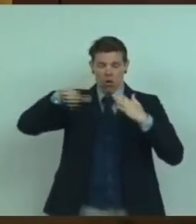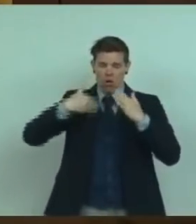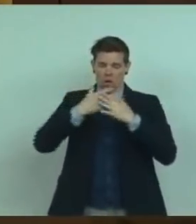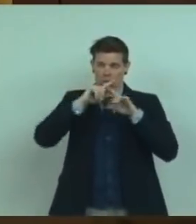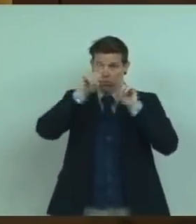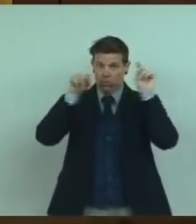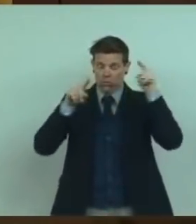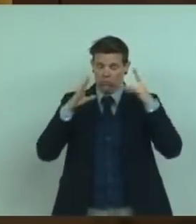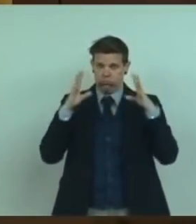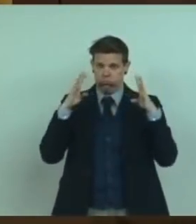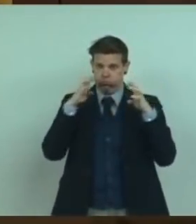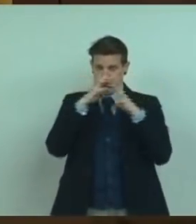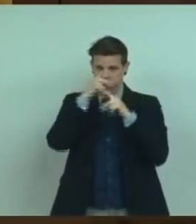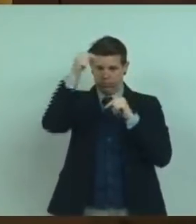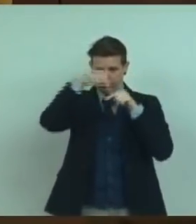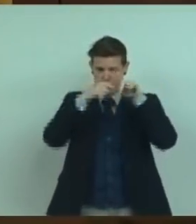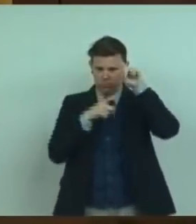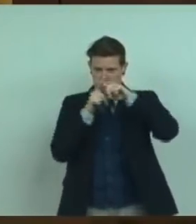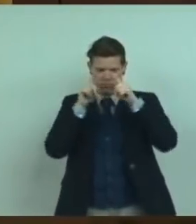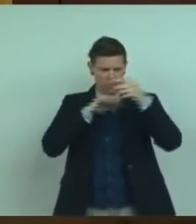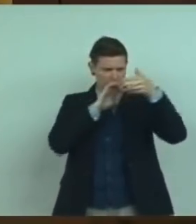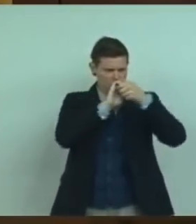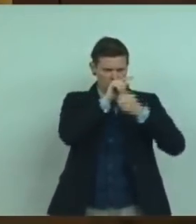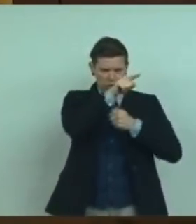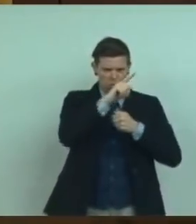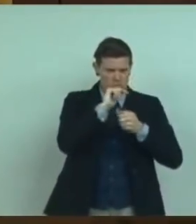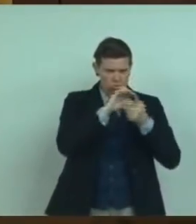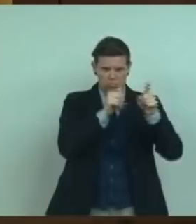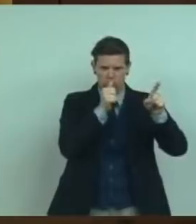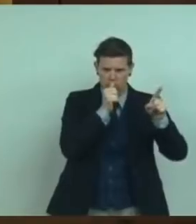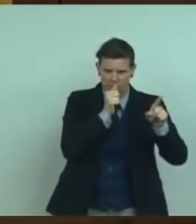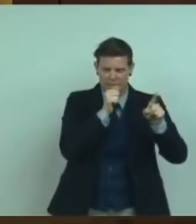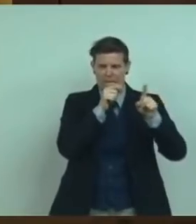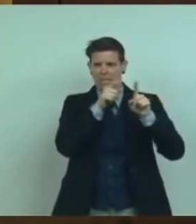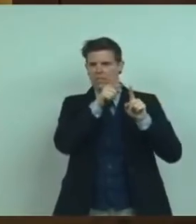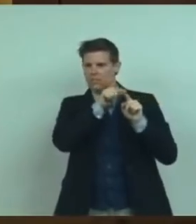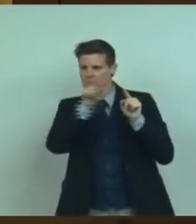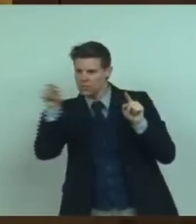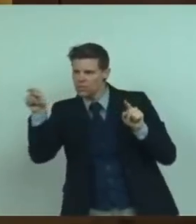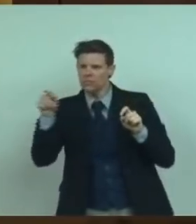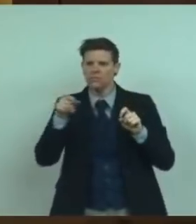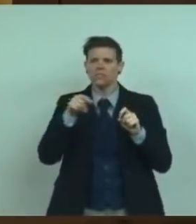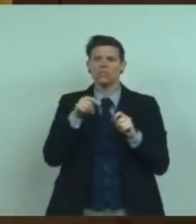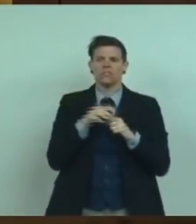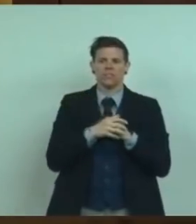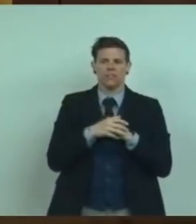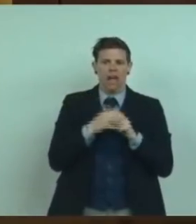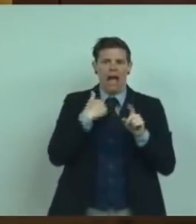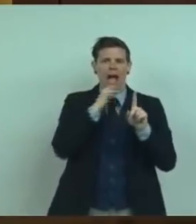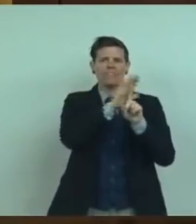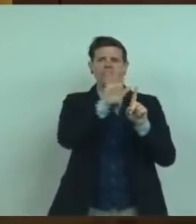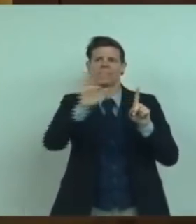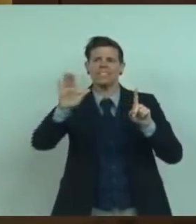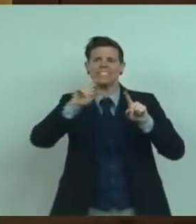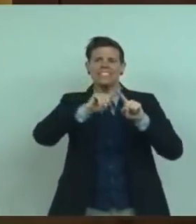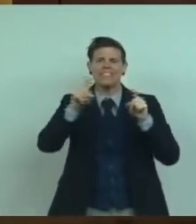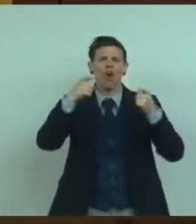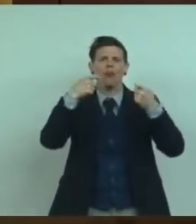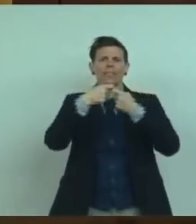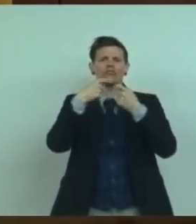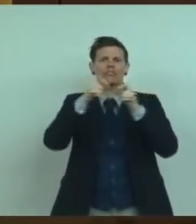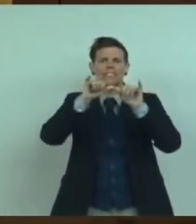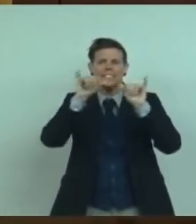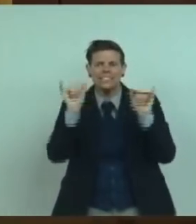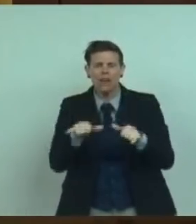private partners who all have different, right, electronic medical record or electronic record